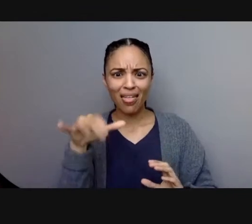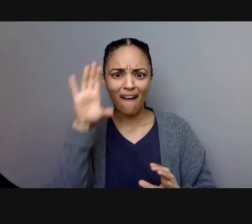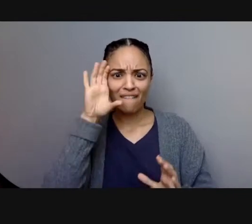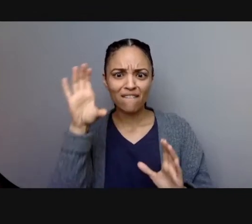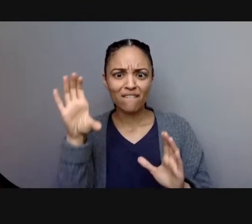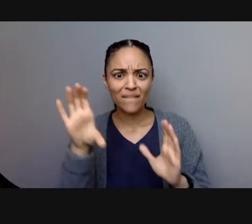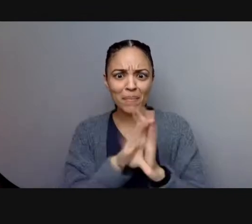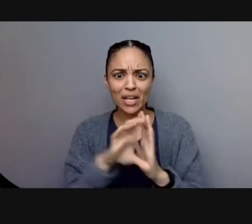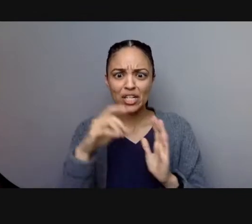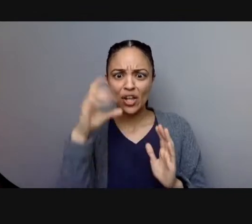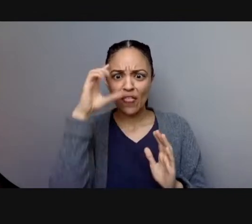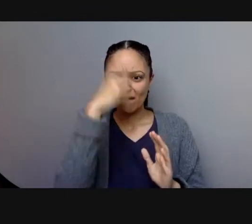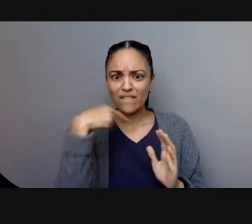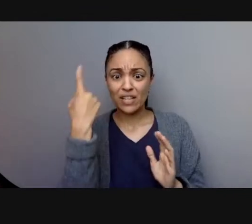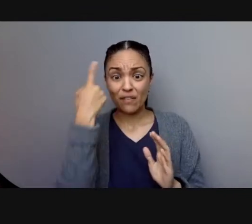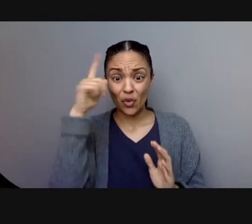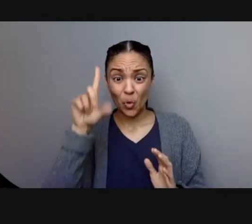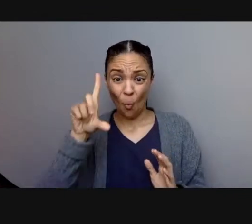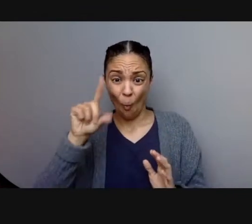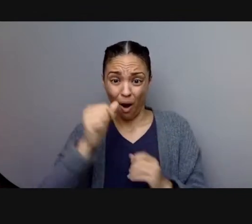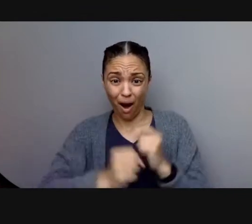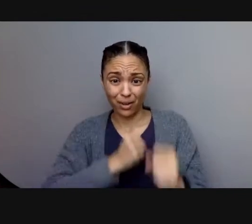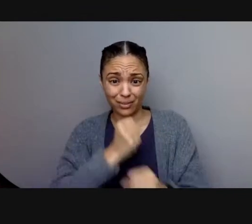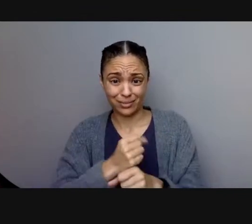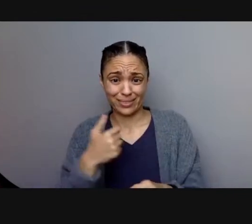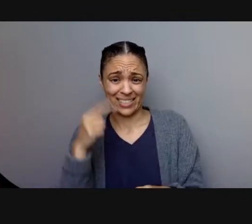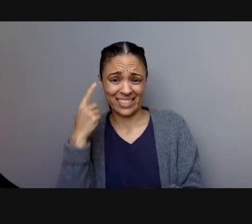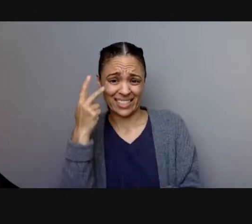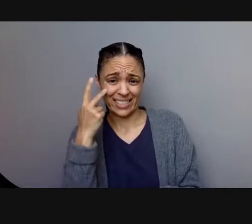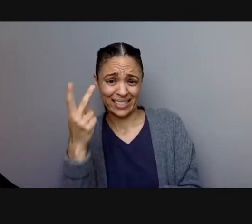back in the mirror and see Rennie just looking at me on some.